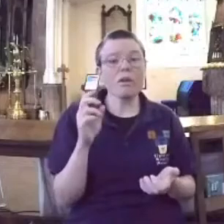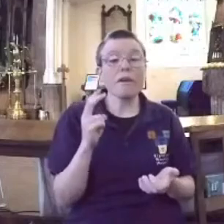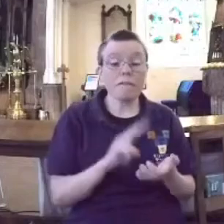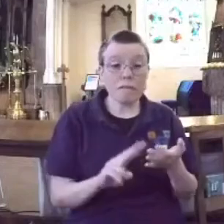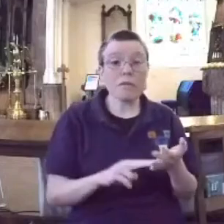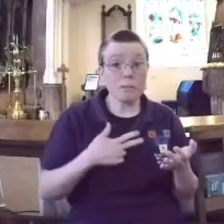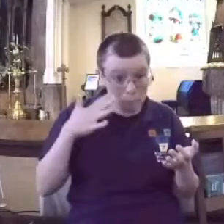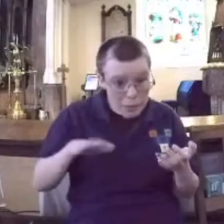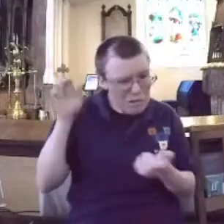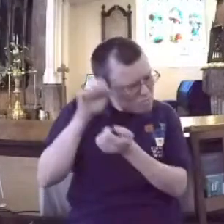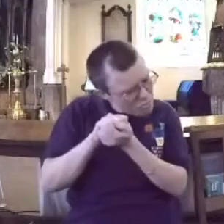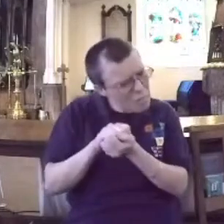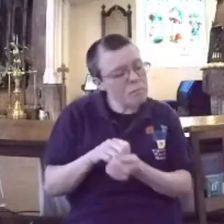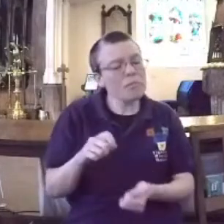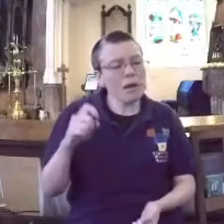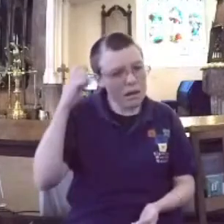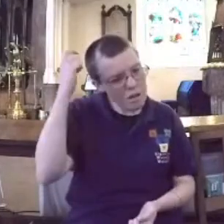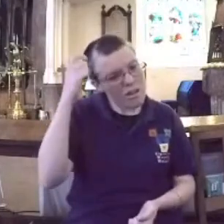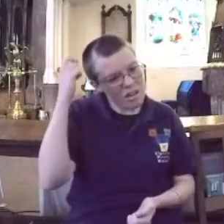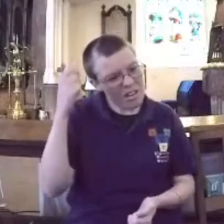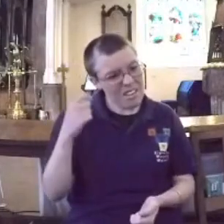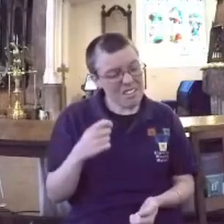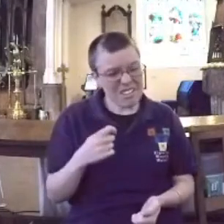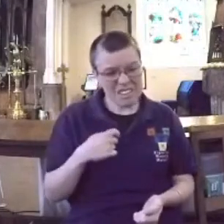the moon and the stars set in their place by you,